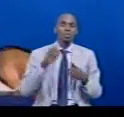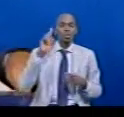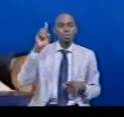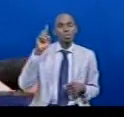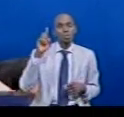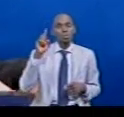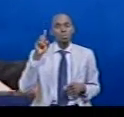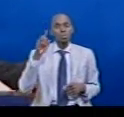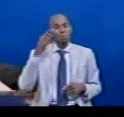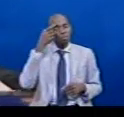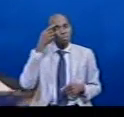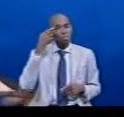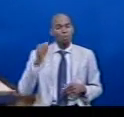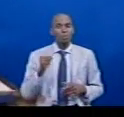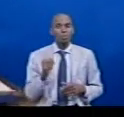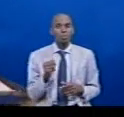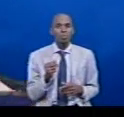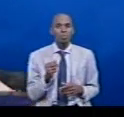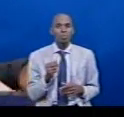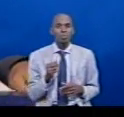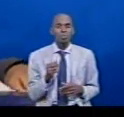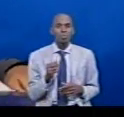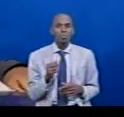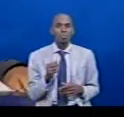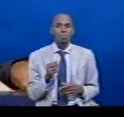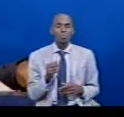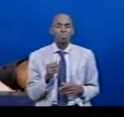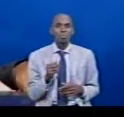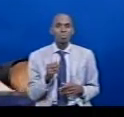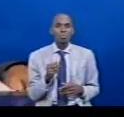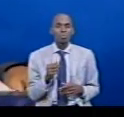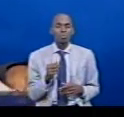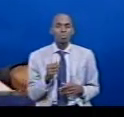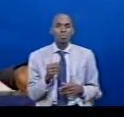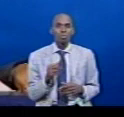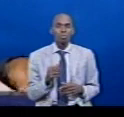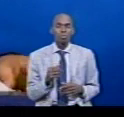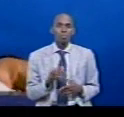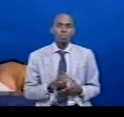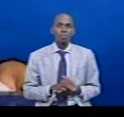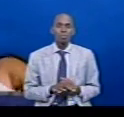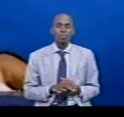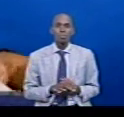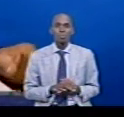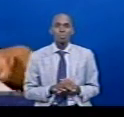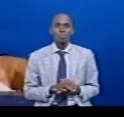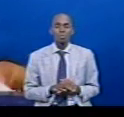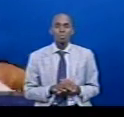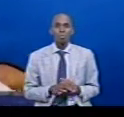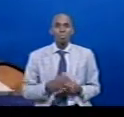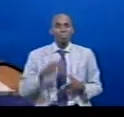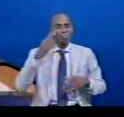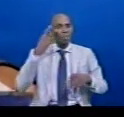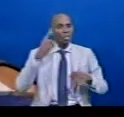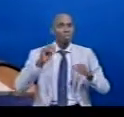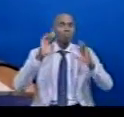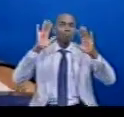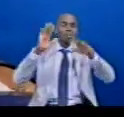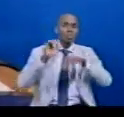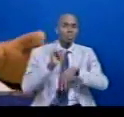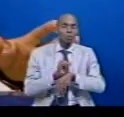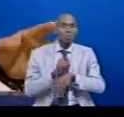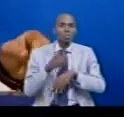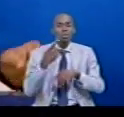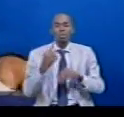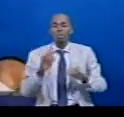past previous global crusades, the miracles, the healing, the deliverance, the signs and wonders. Let